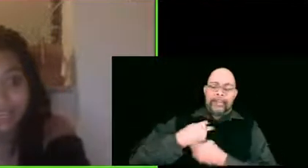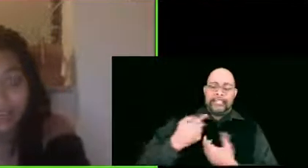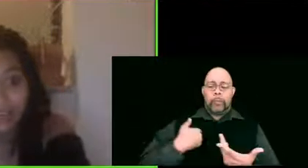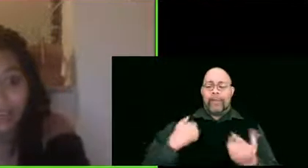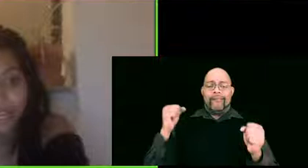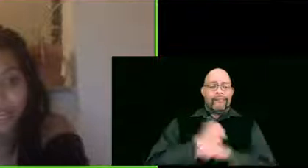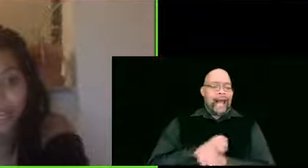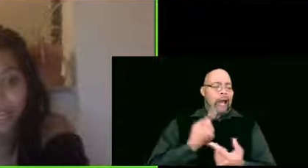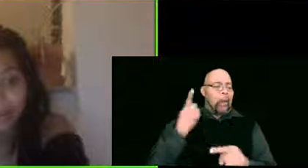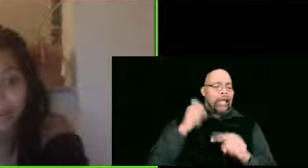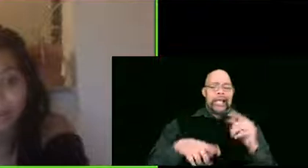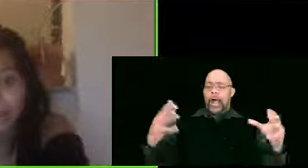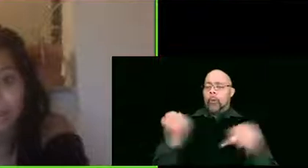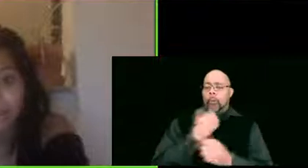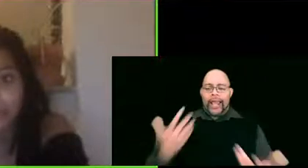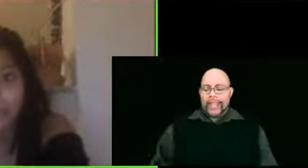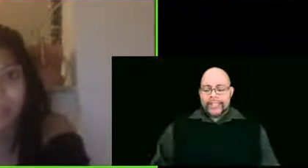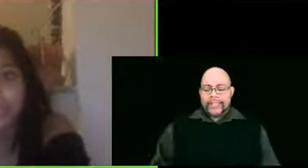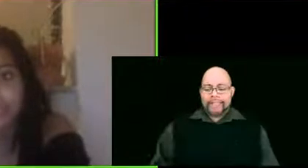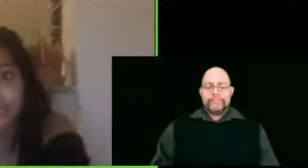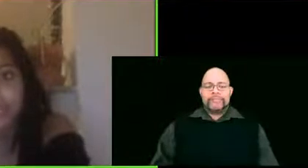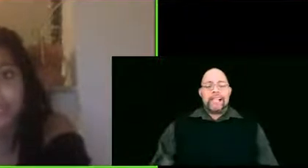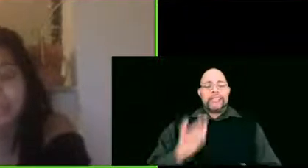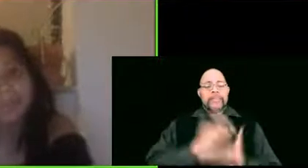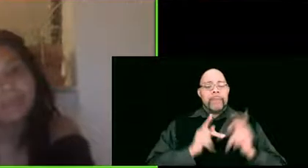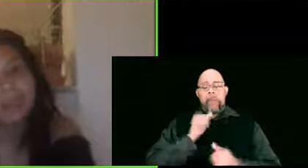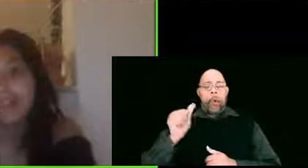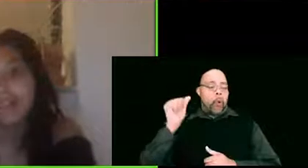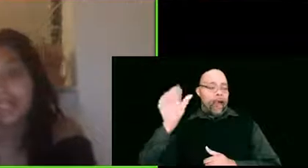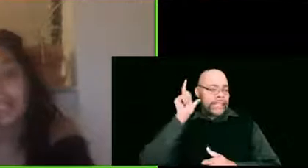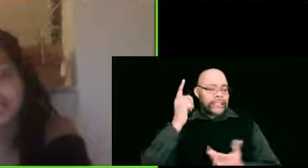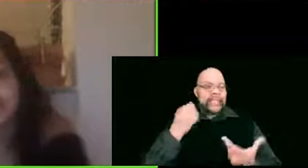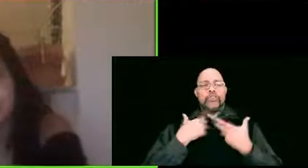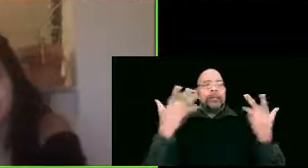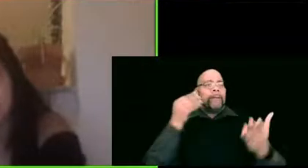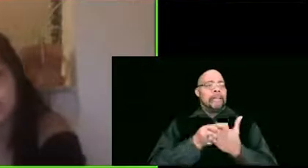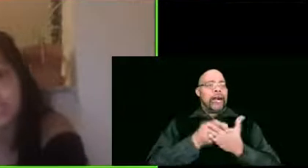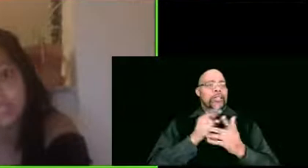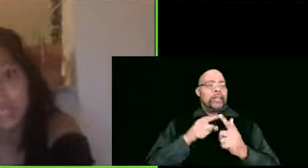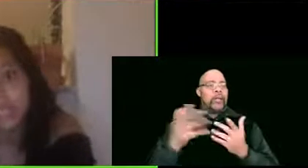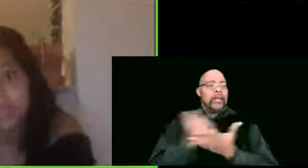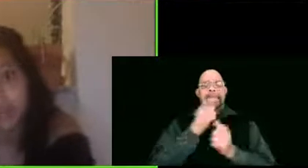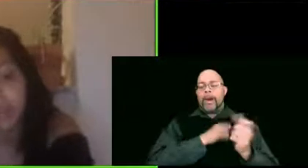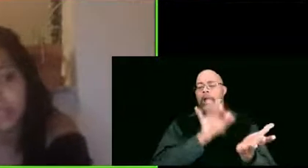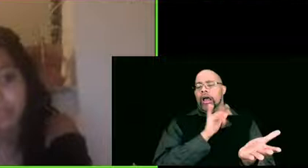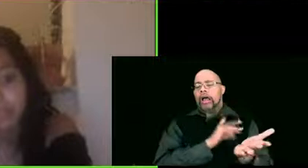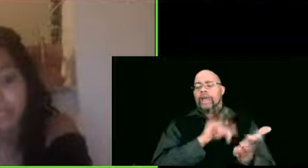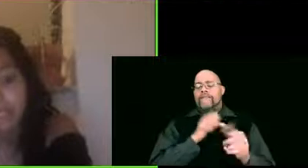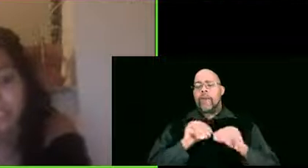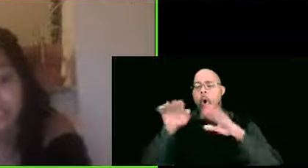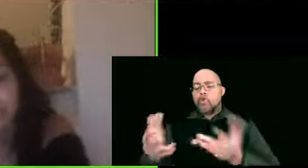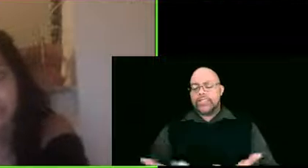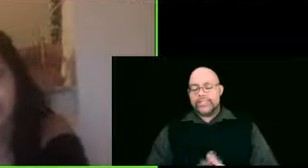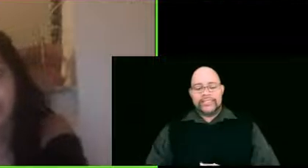and like we are fighting a battle that we're never going to win, and that people aren't going to listen, and there's too much money to be gained from harvesting from